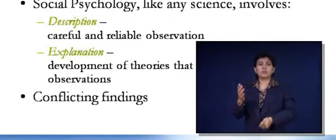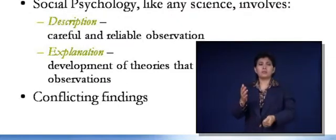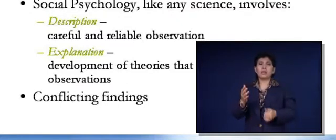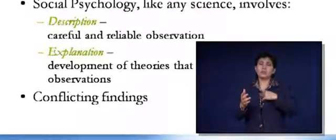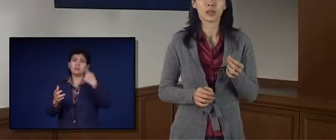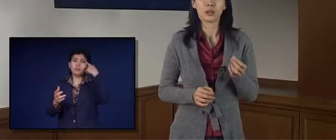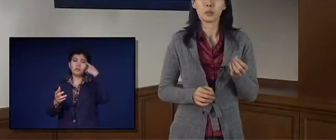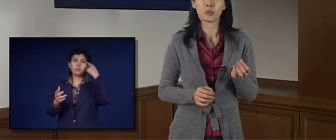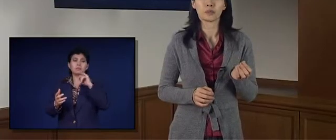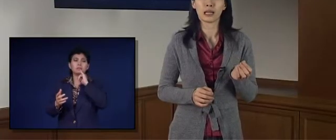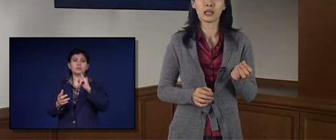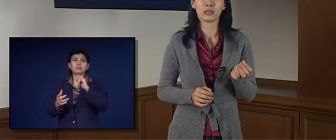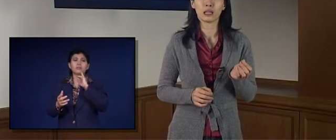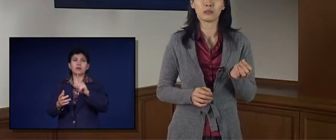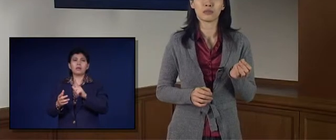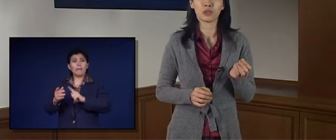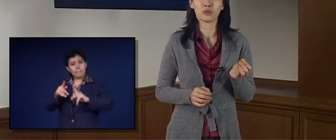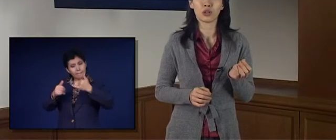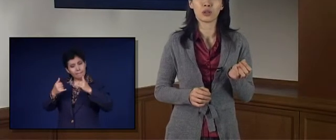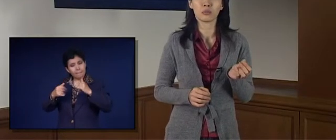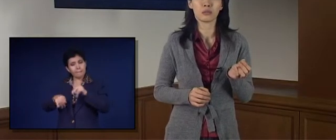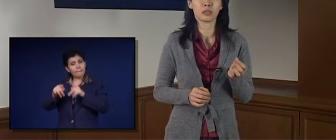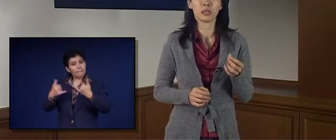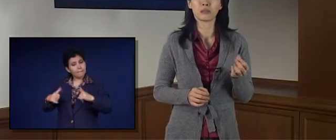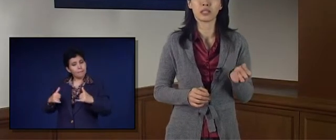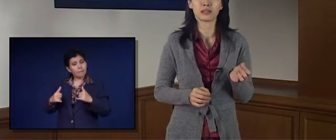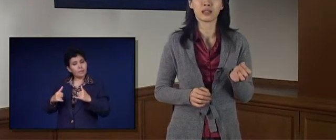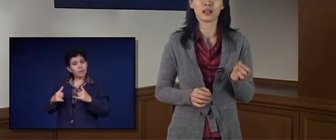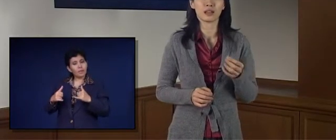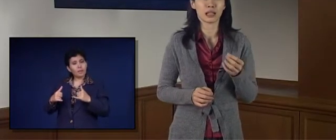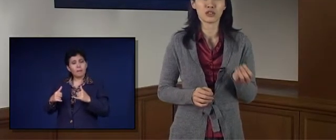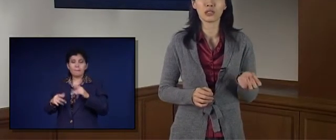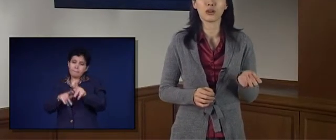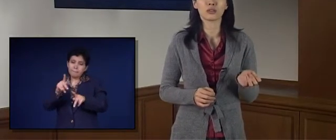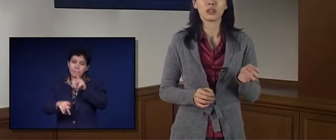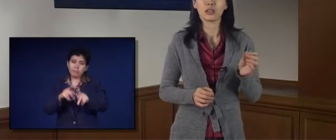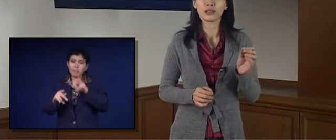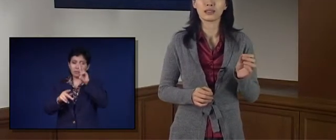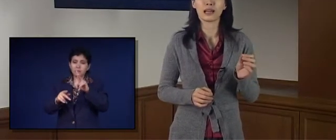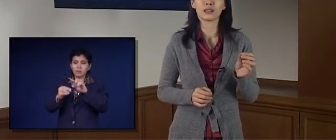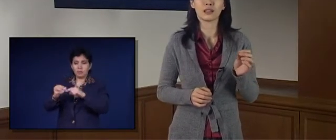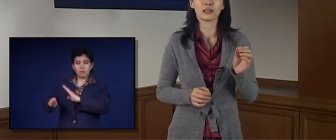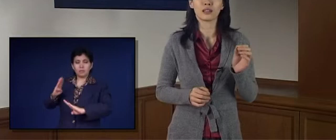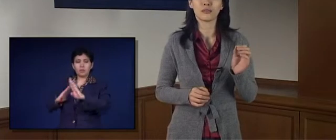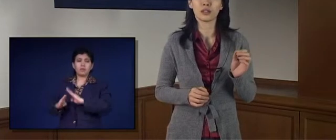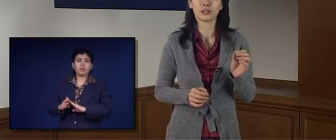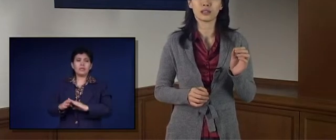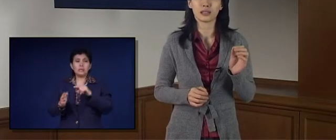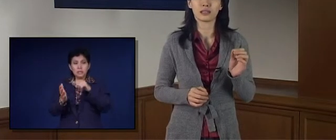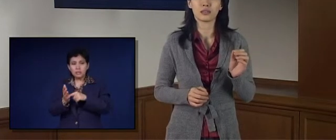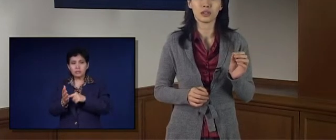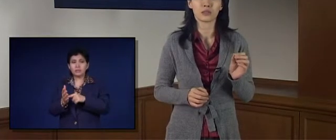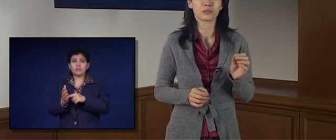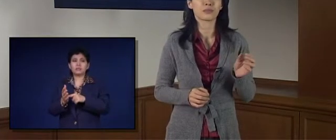like people playing the future, people being predictor. It is actually not. It is a field,